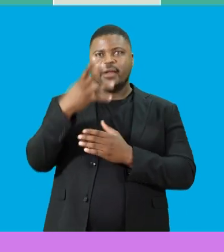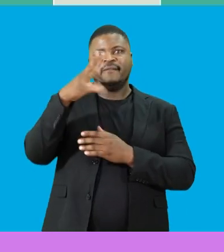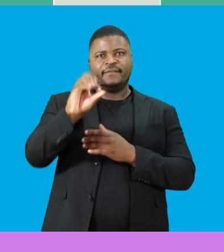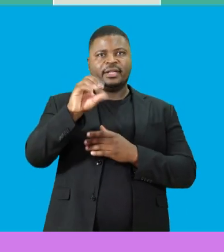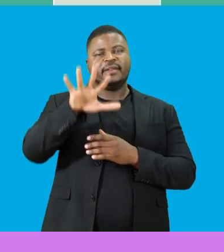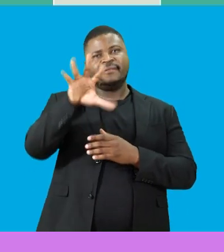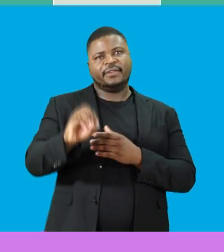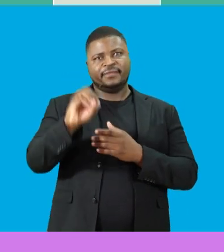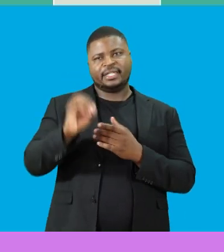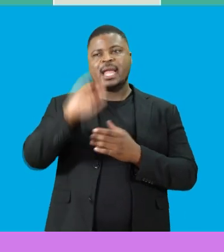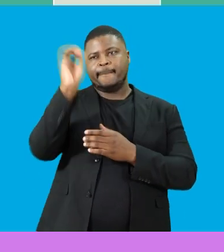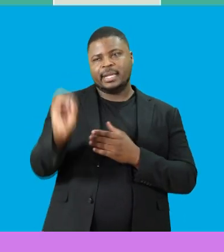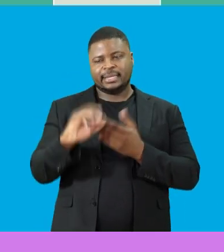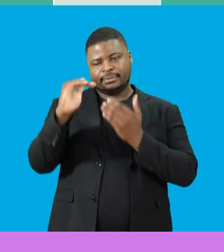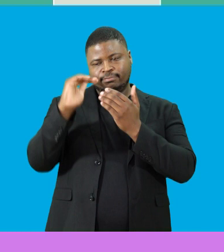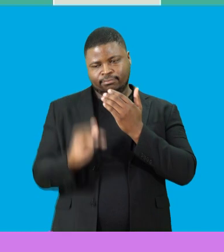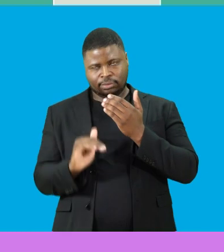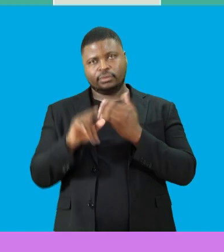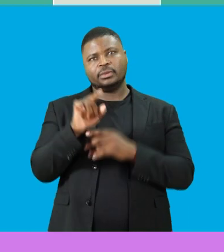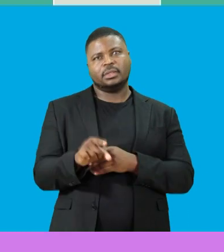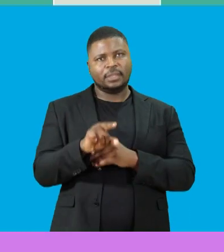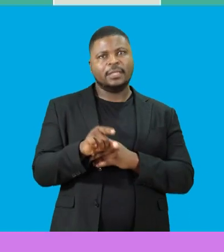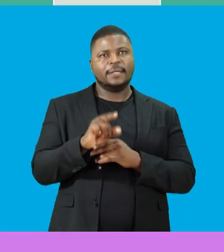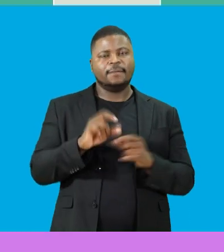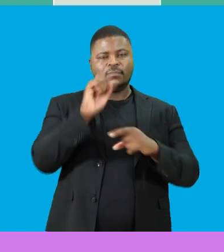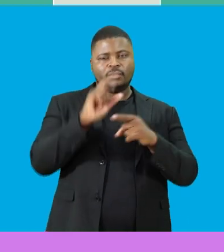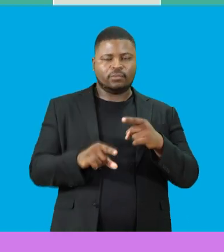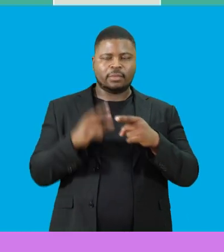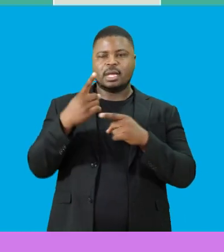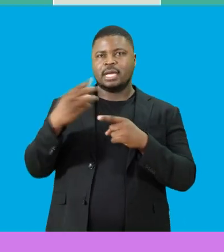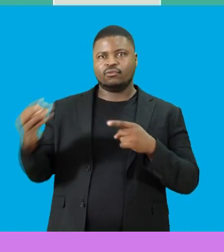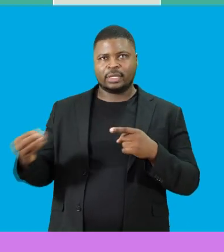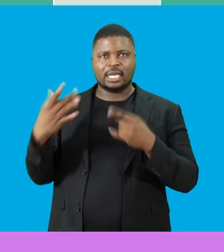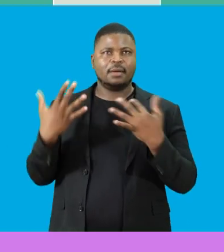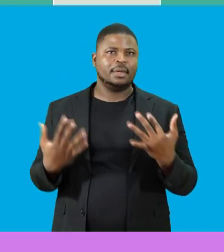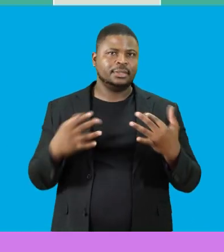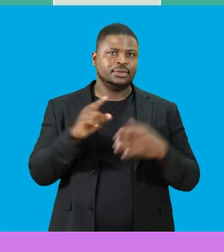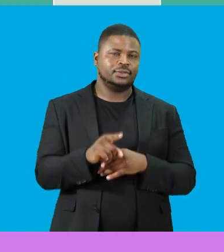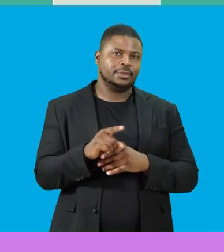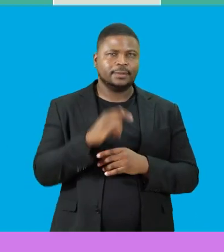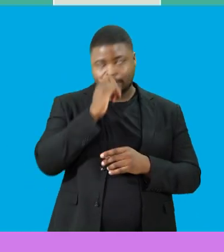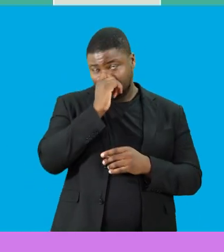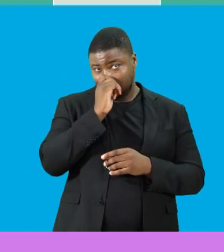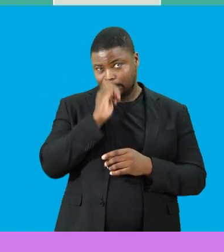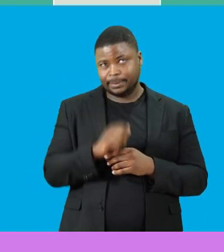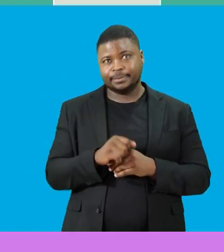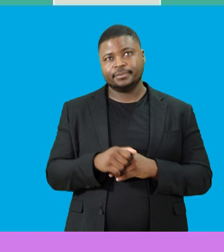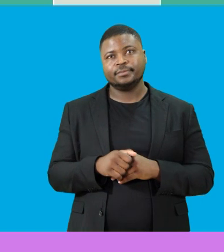50%. So we say 420 multiplied by 50 over 100. What is 420 times 50 over